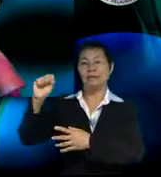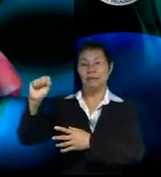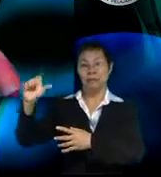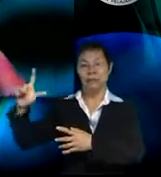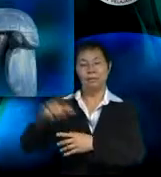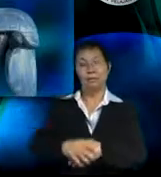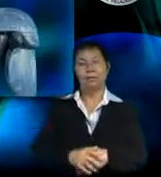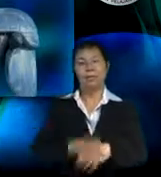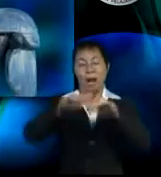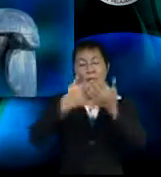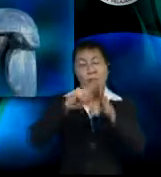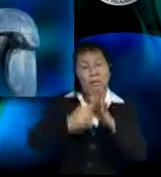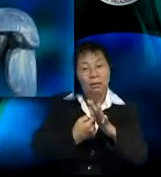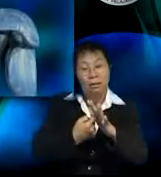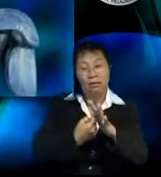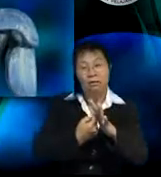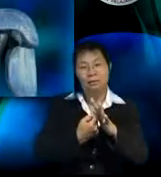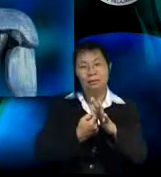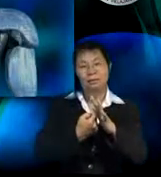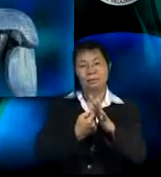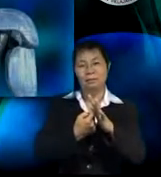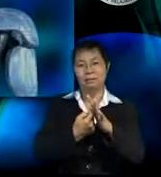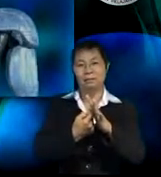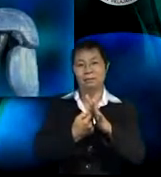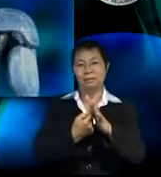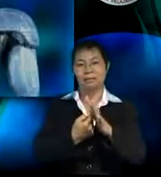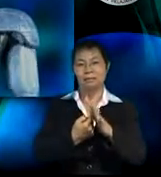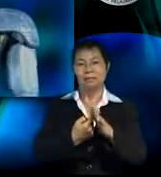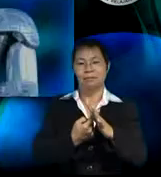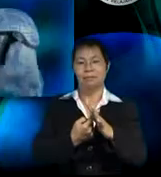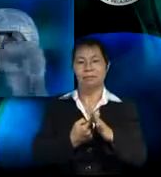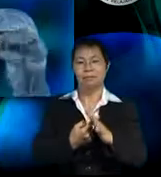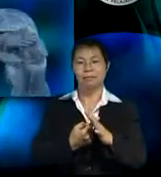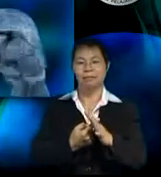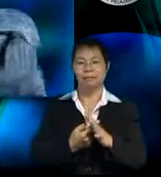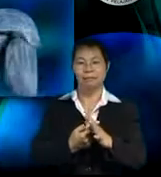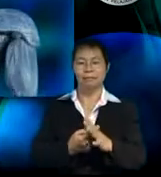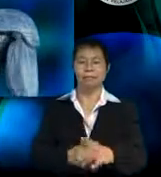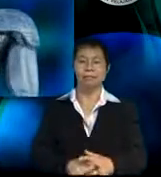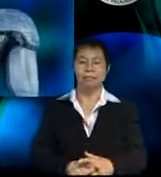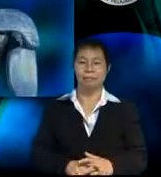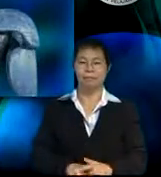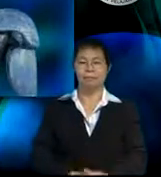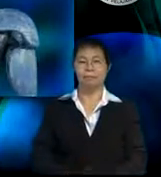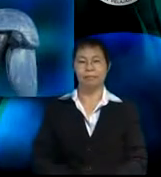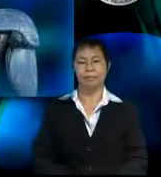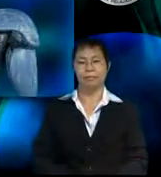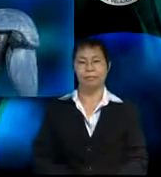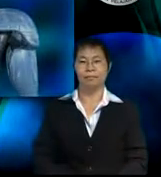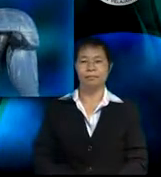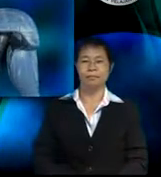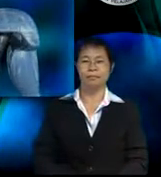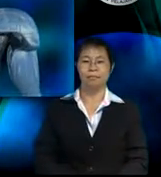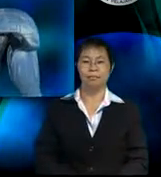start? Make sure the copper electrodes are clean and shiny. Mark each electrode with plus and